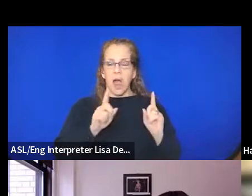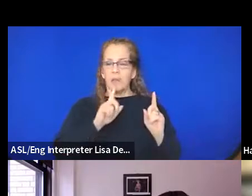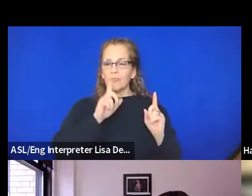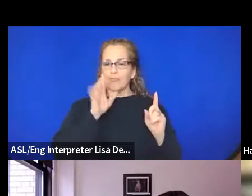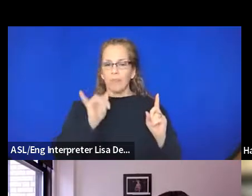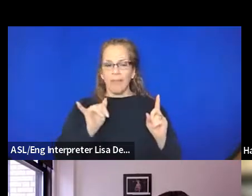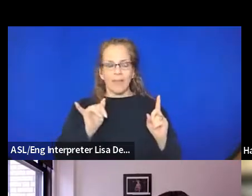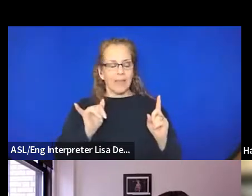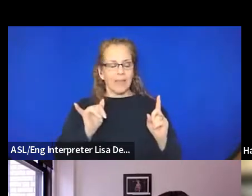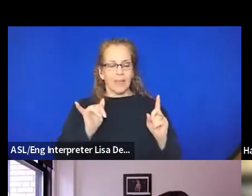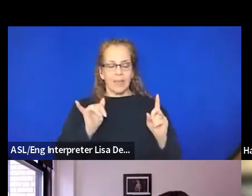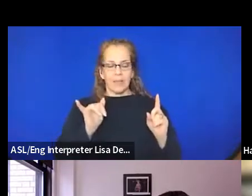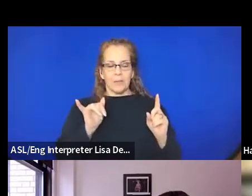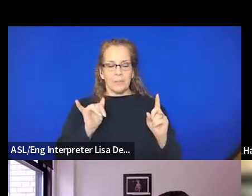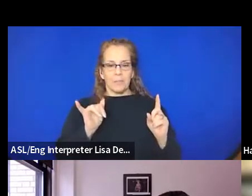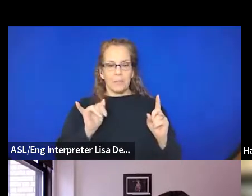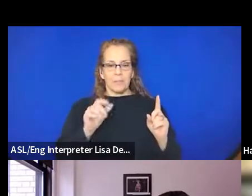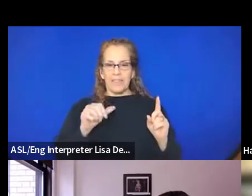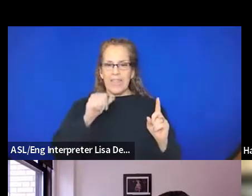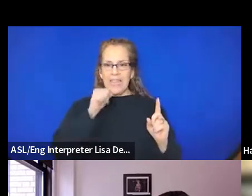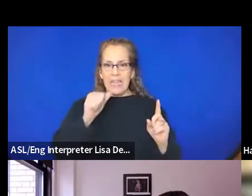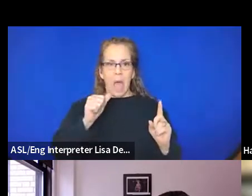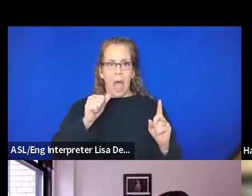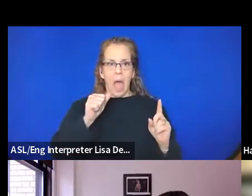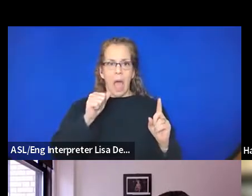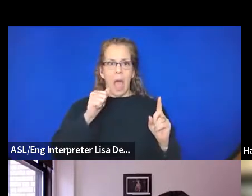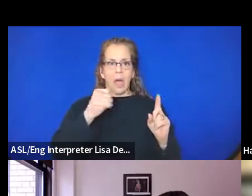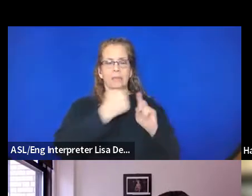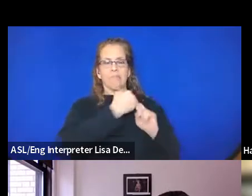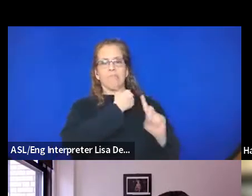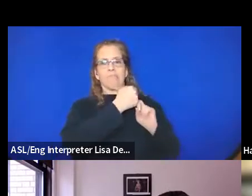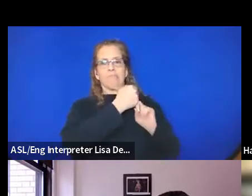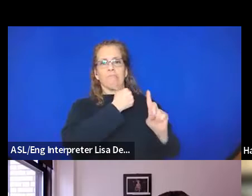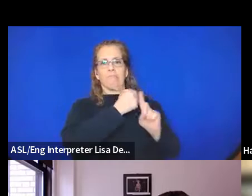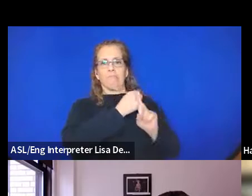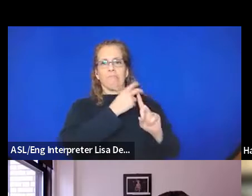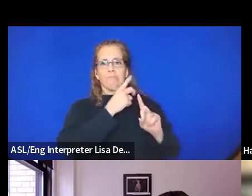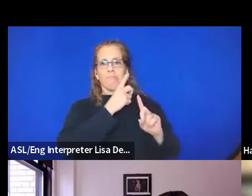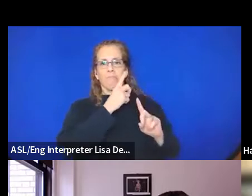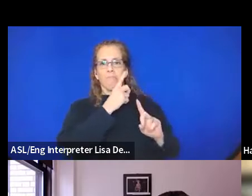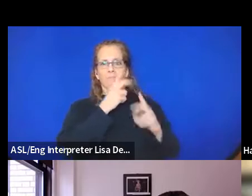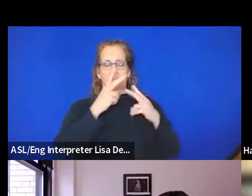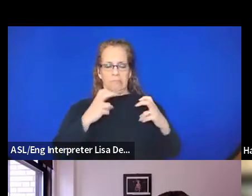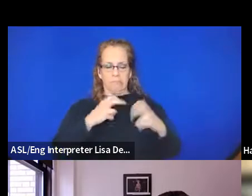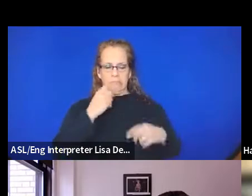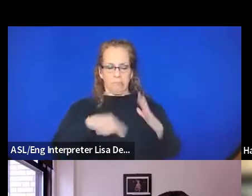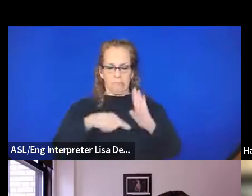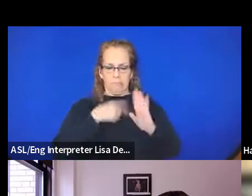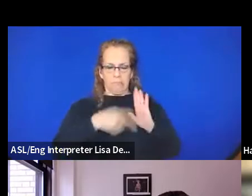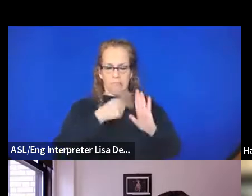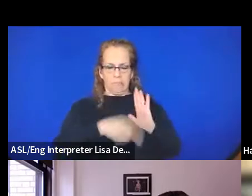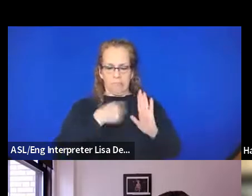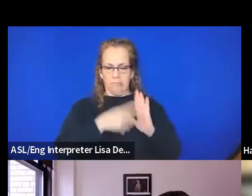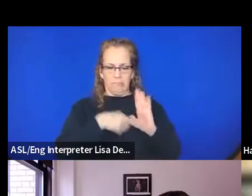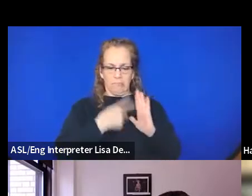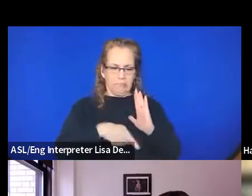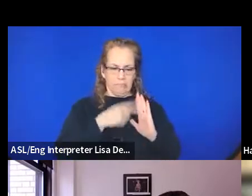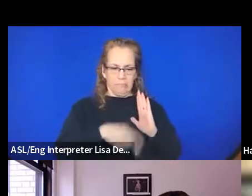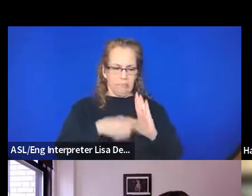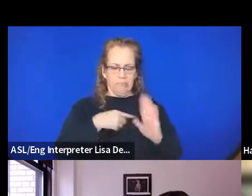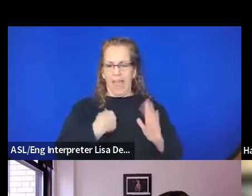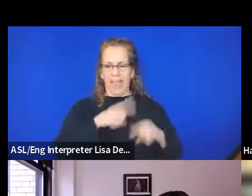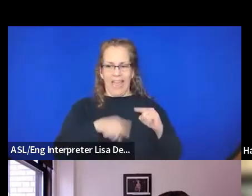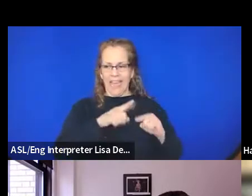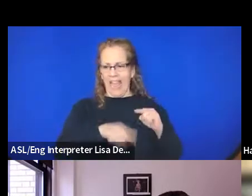about not being able to do exactly what you want to do when you want to do it. But if you can liberate yourself from that urgency,